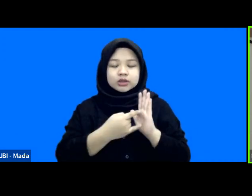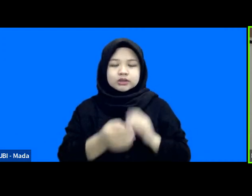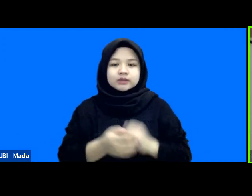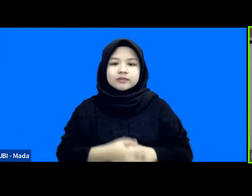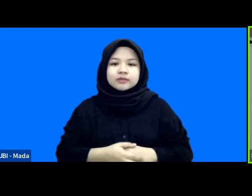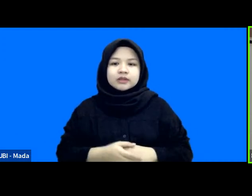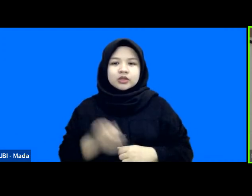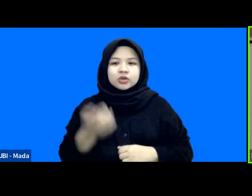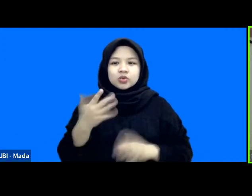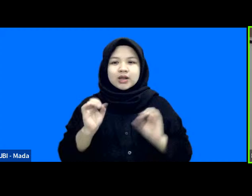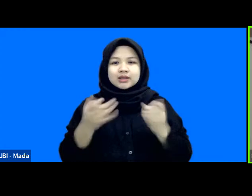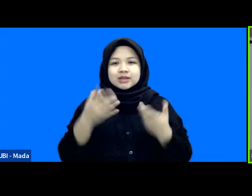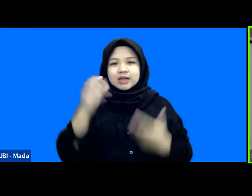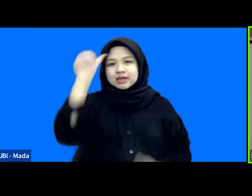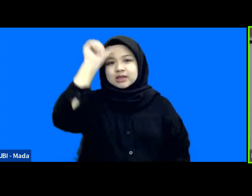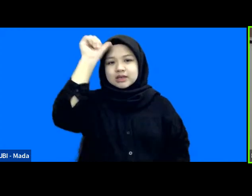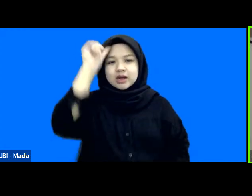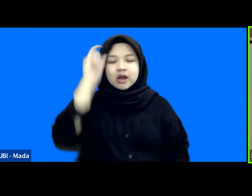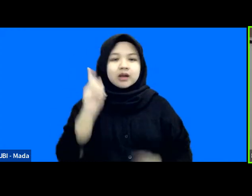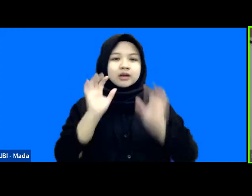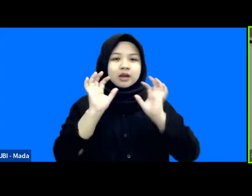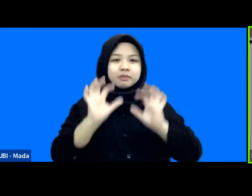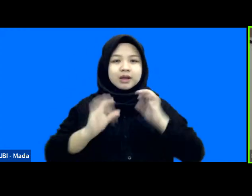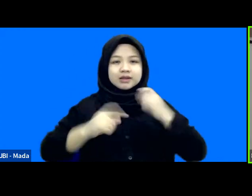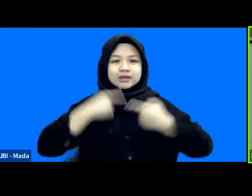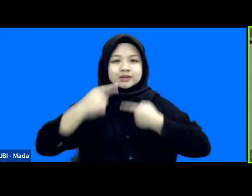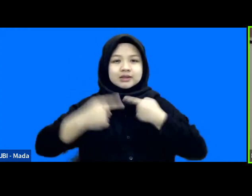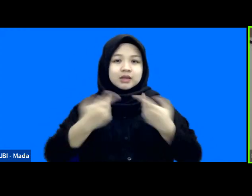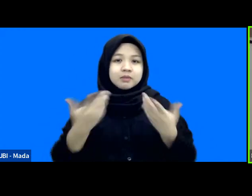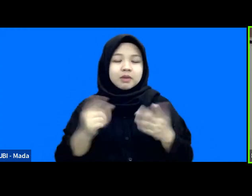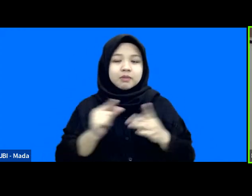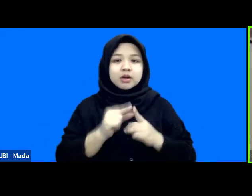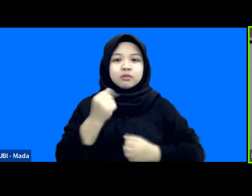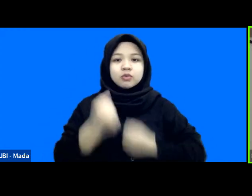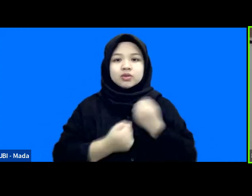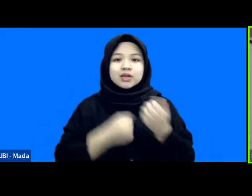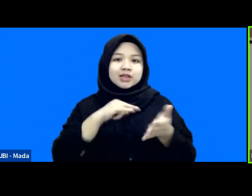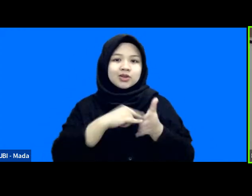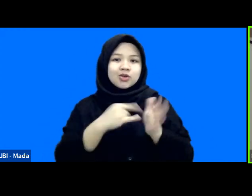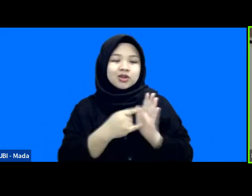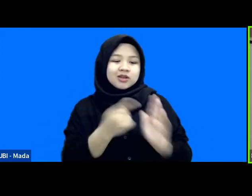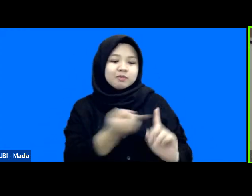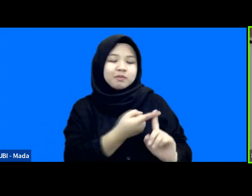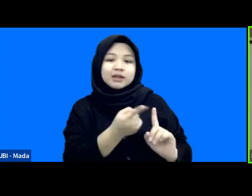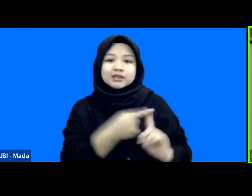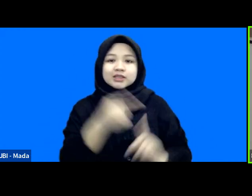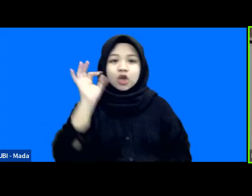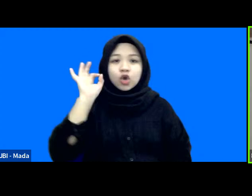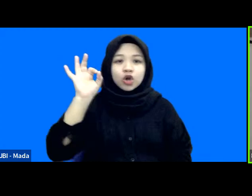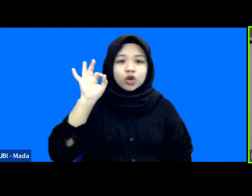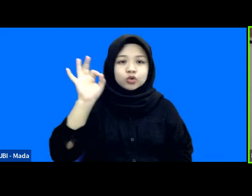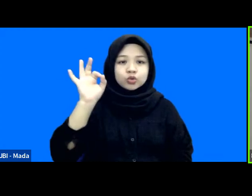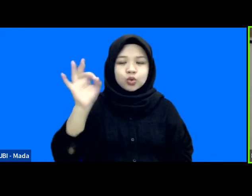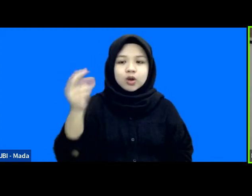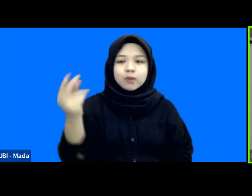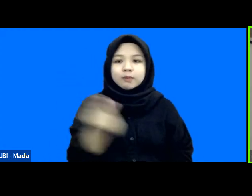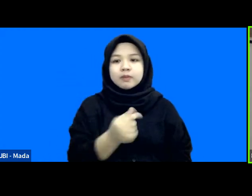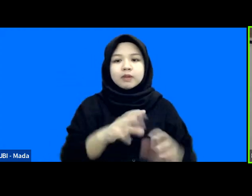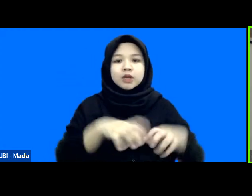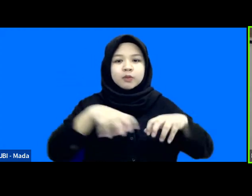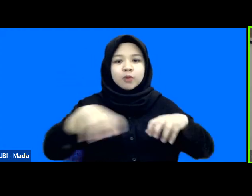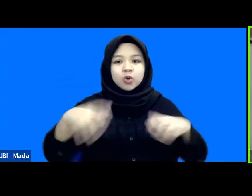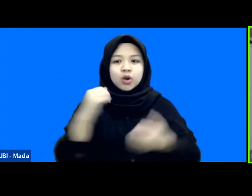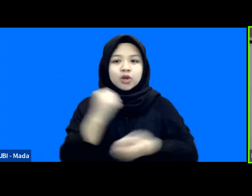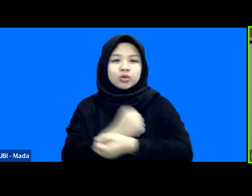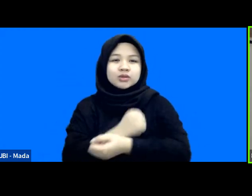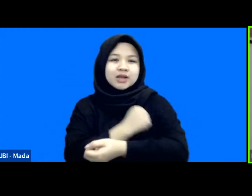many stories how edtech companies are forcing parents into products and services that they cannot afford. The solution is very